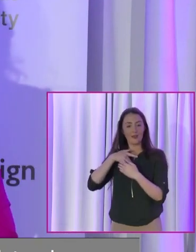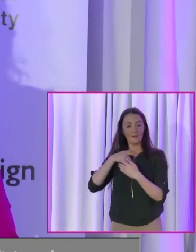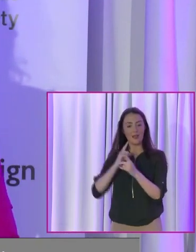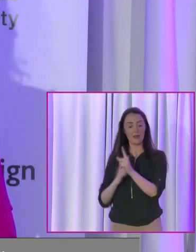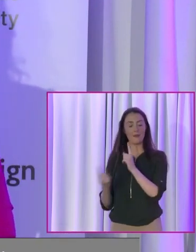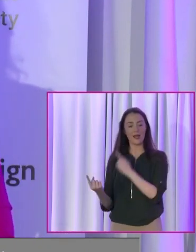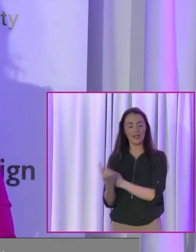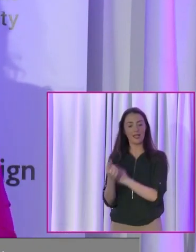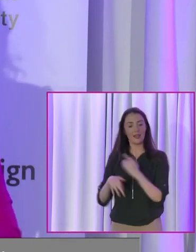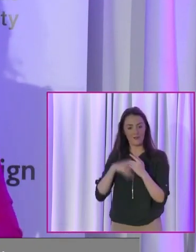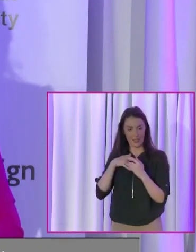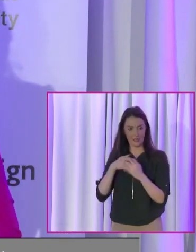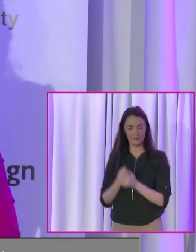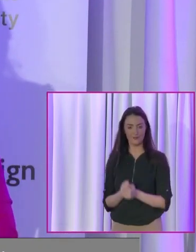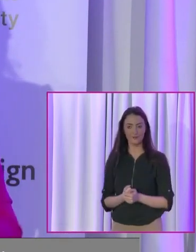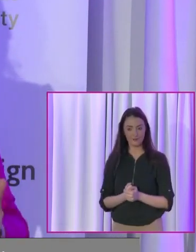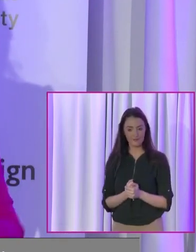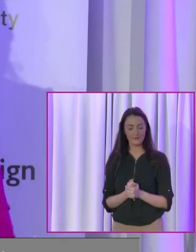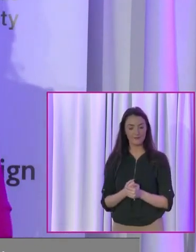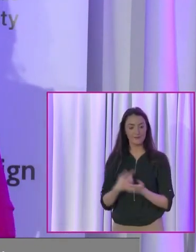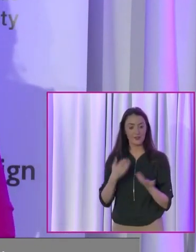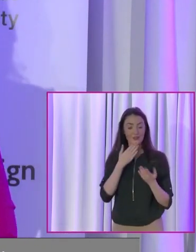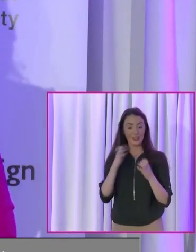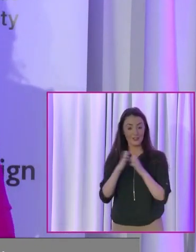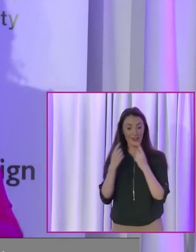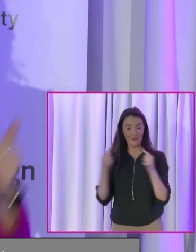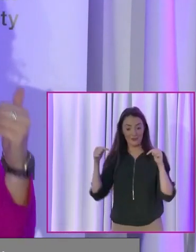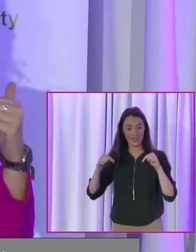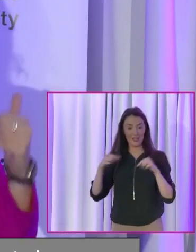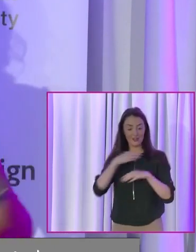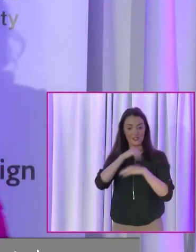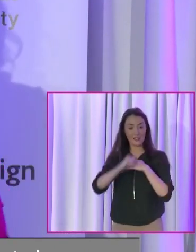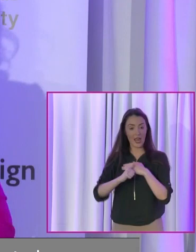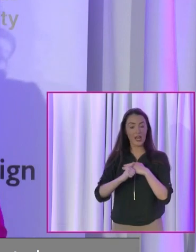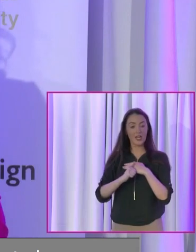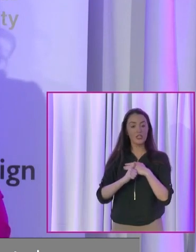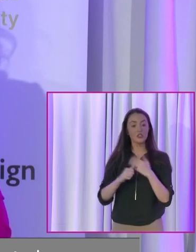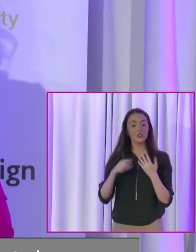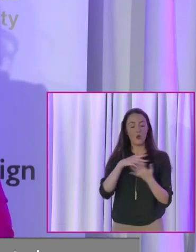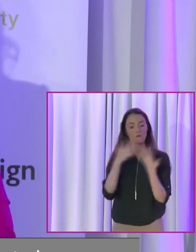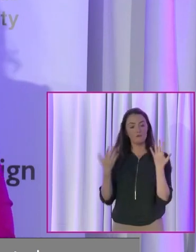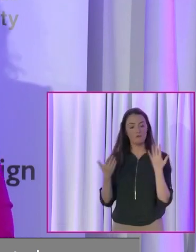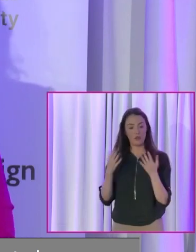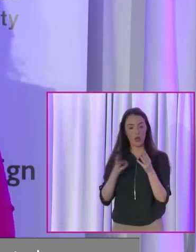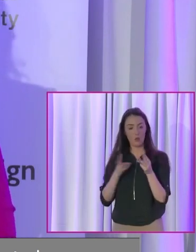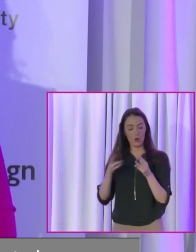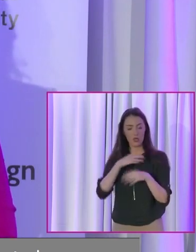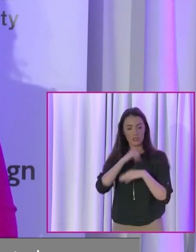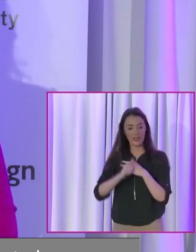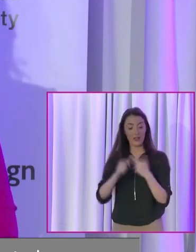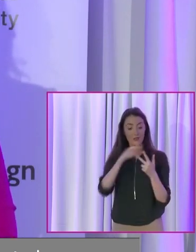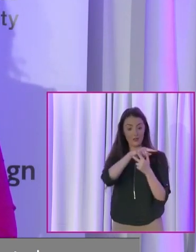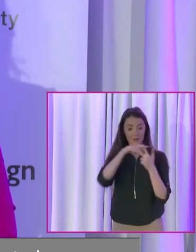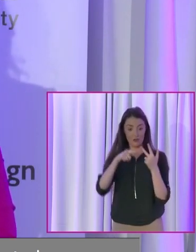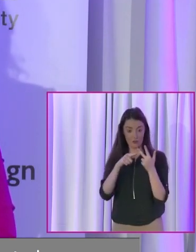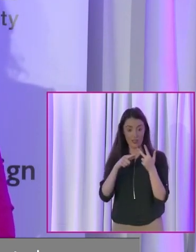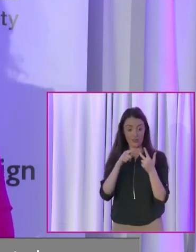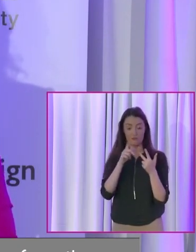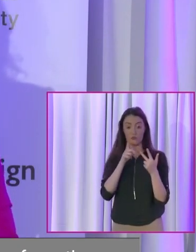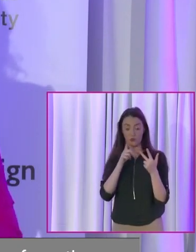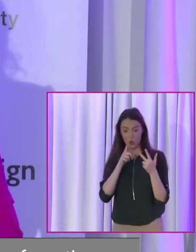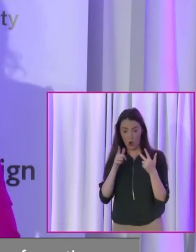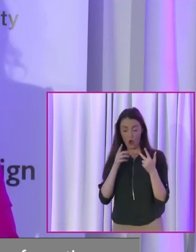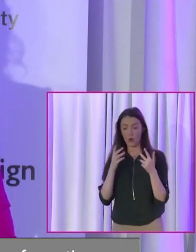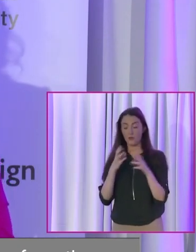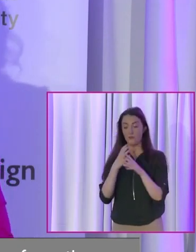who is with us here today. So in terms of housekeeping, we're going to hear from our three panelists and their opening